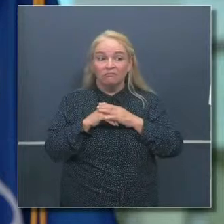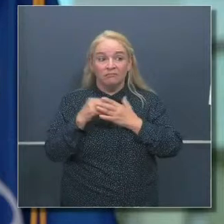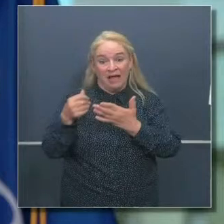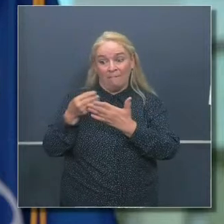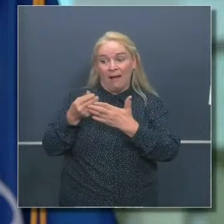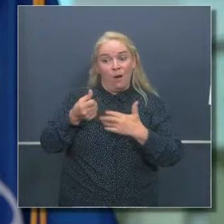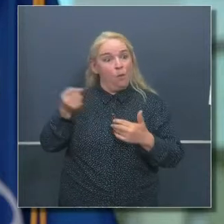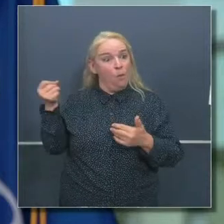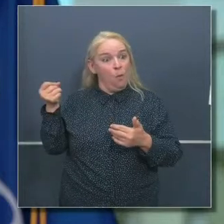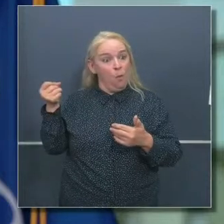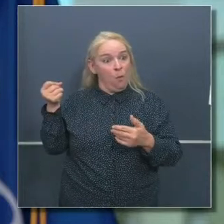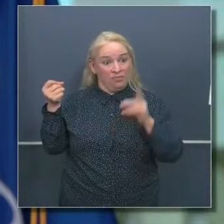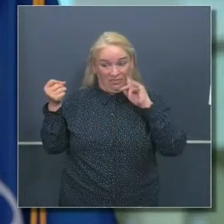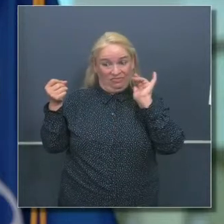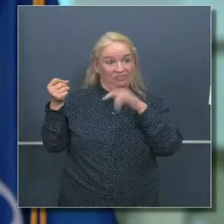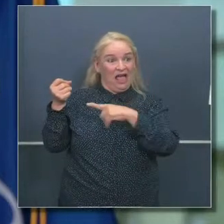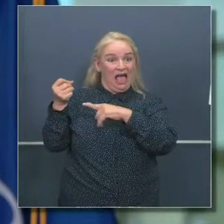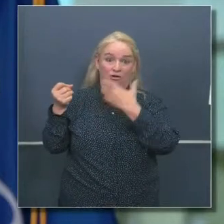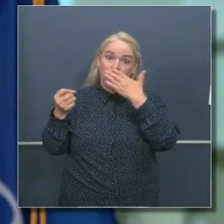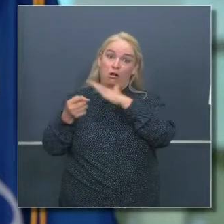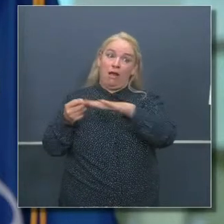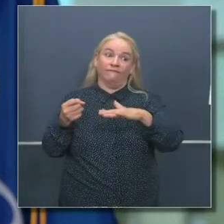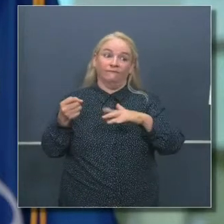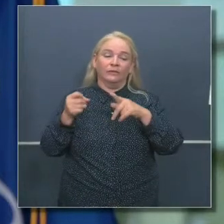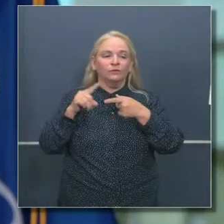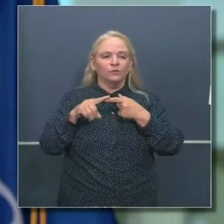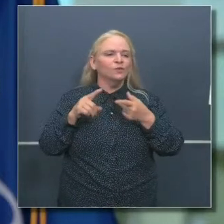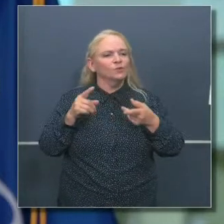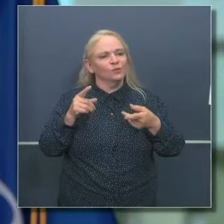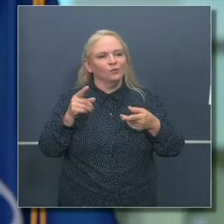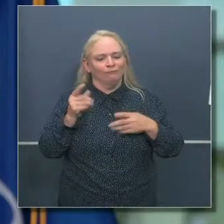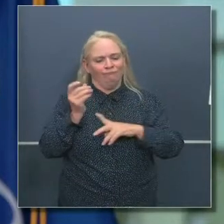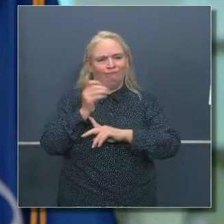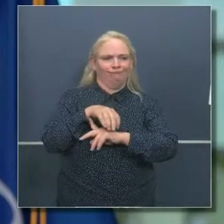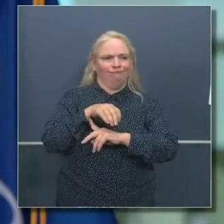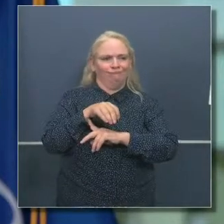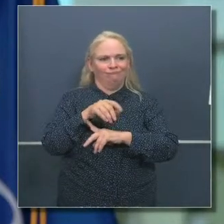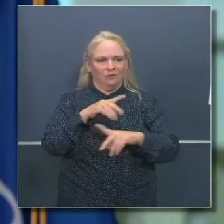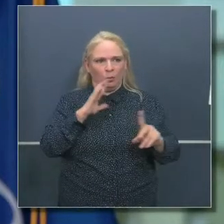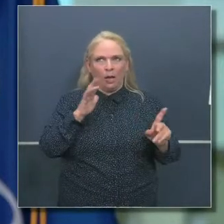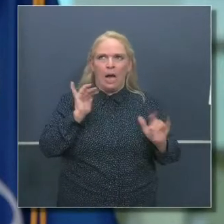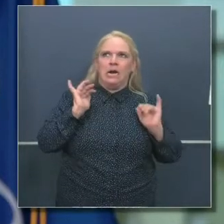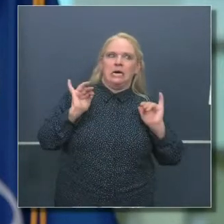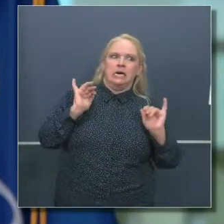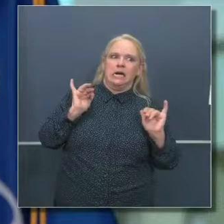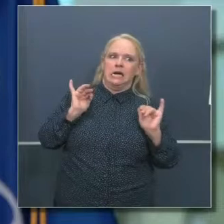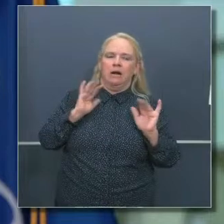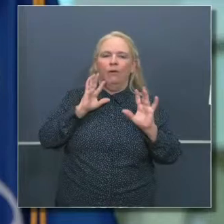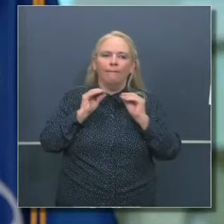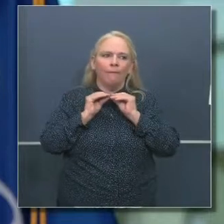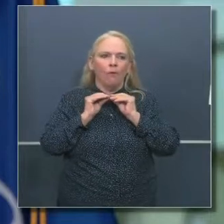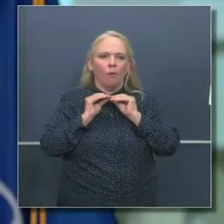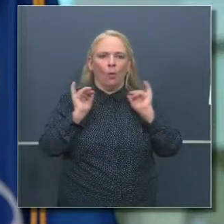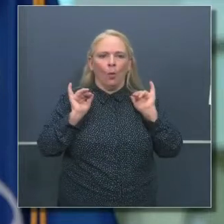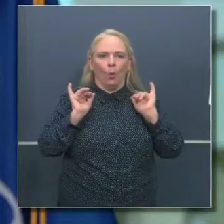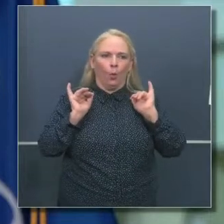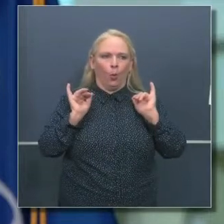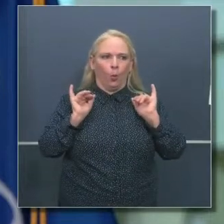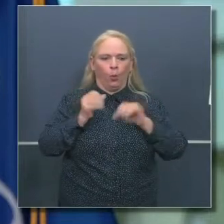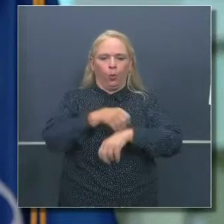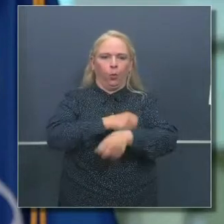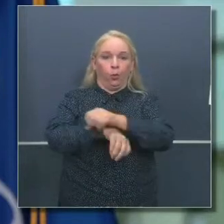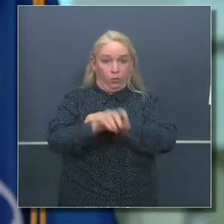be enough for a county like ours that has shown such disregard for it. Well, I certainly hope and expect it will. I had a really